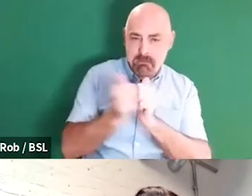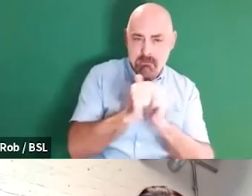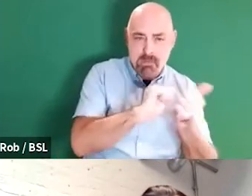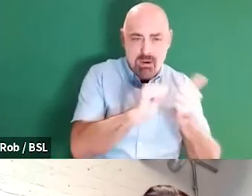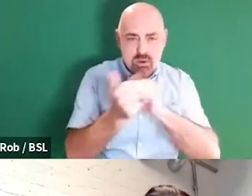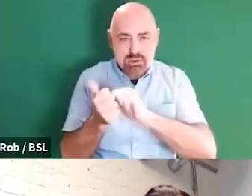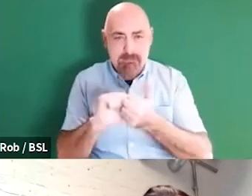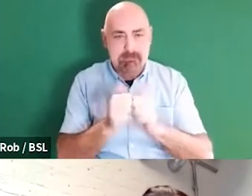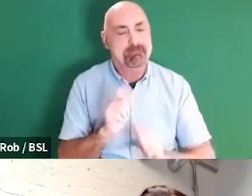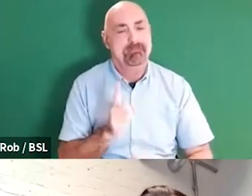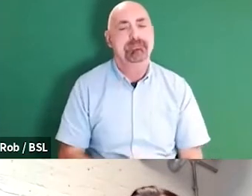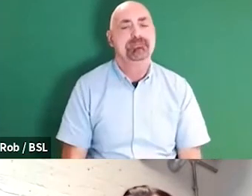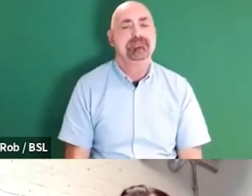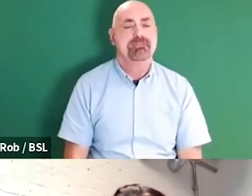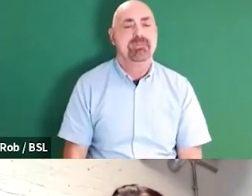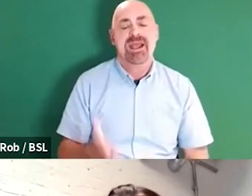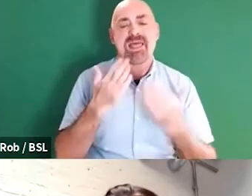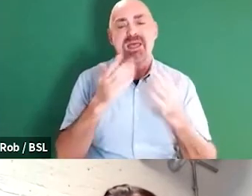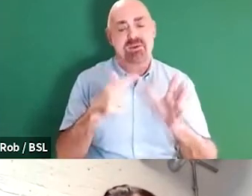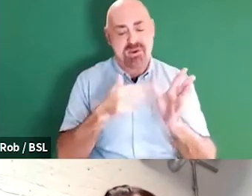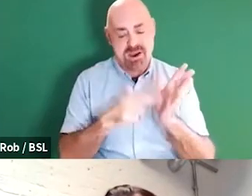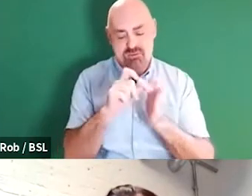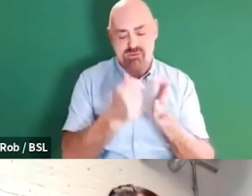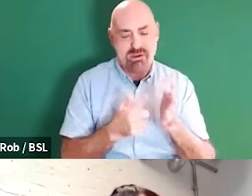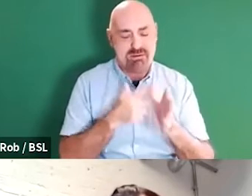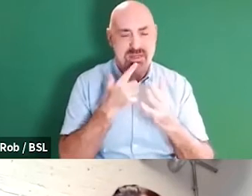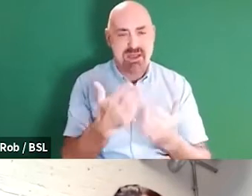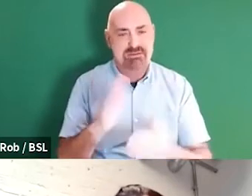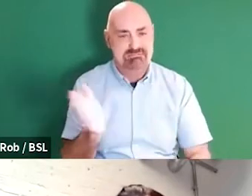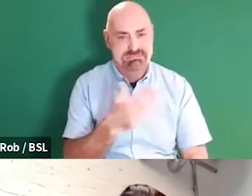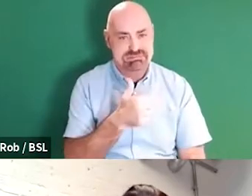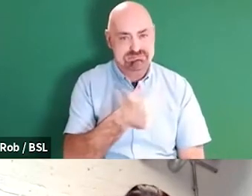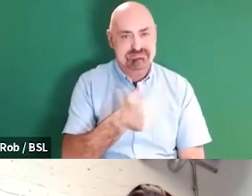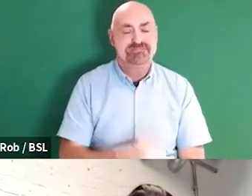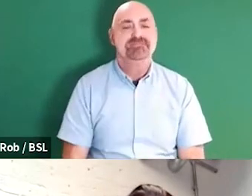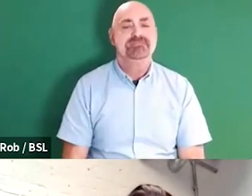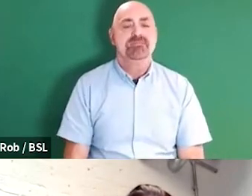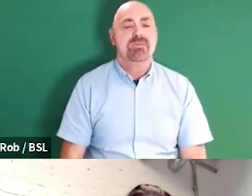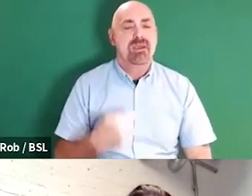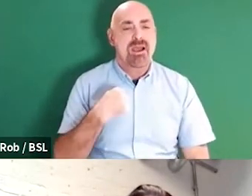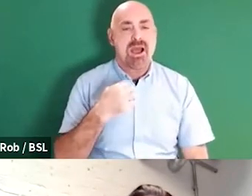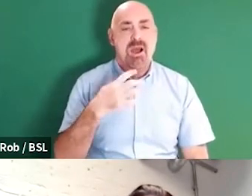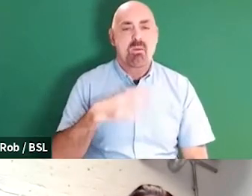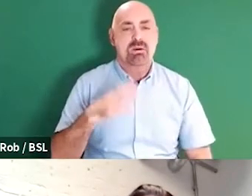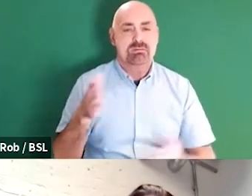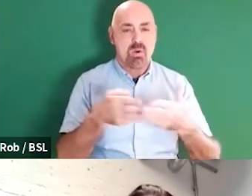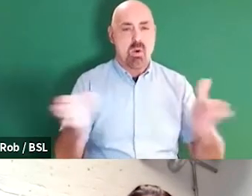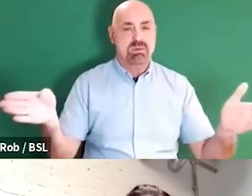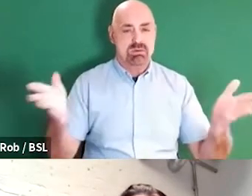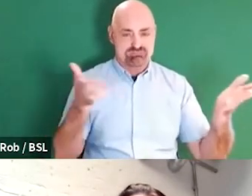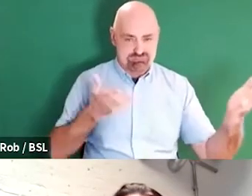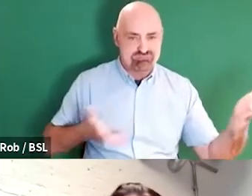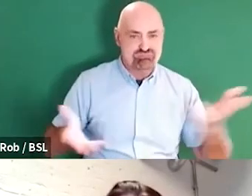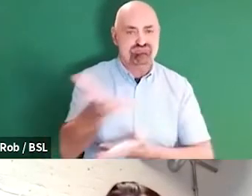Thank you, Andrea. Thank you, everyone. I would like to open up the discussion to